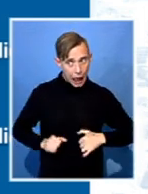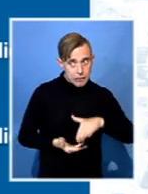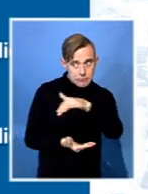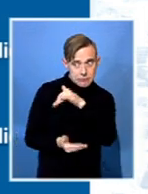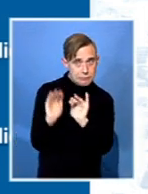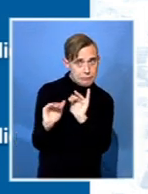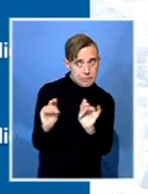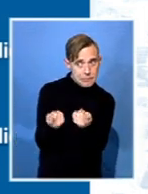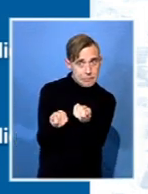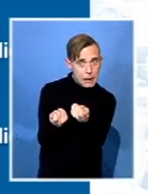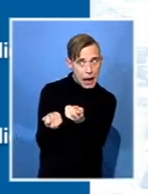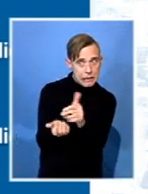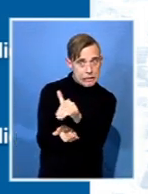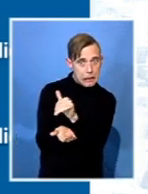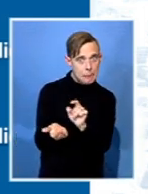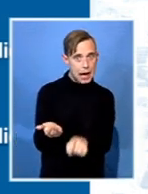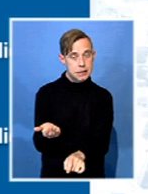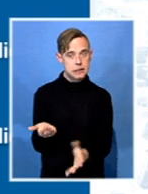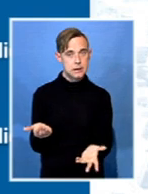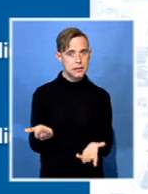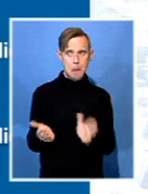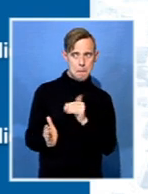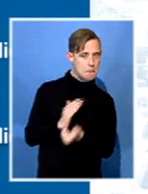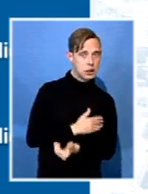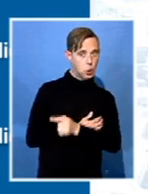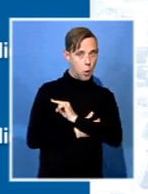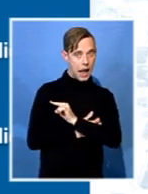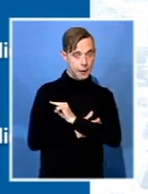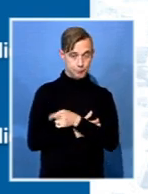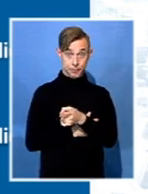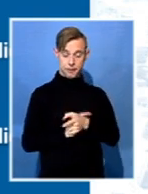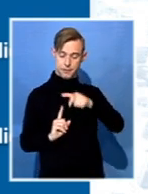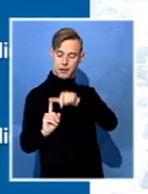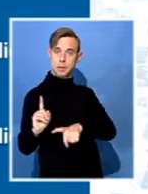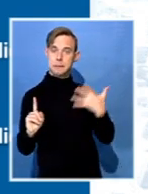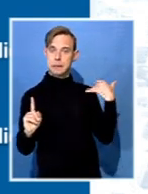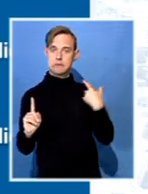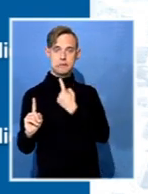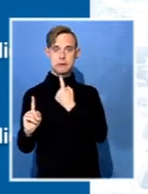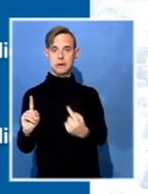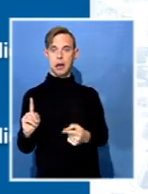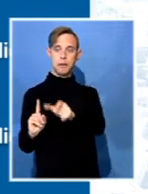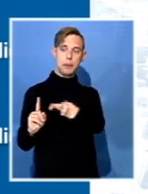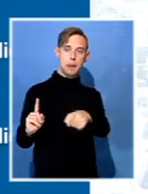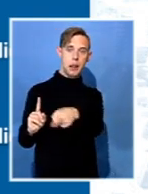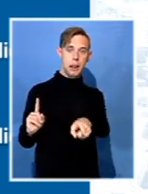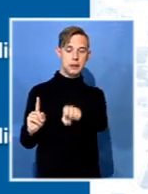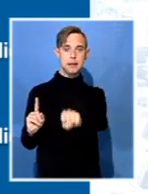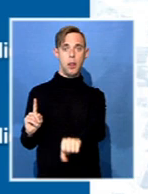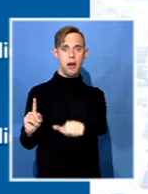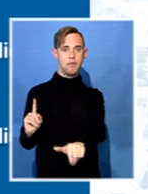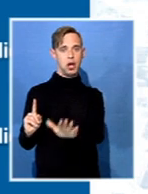reasons behind that tax hole. Gigaba admitted that more South Africans seem reluctant to pay tax, and some are concerned